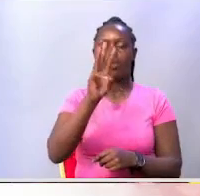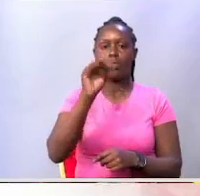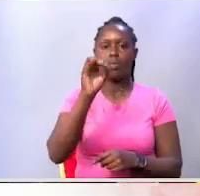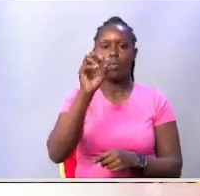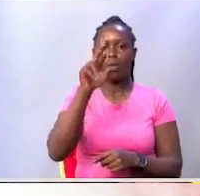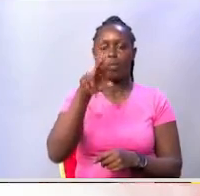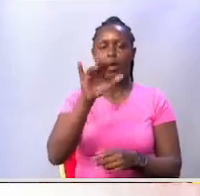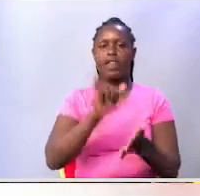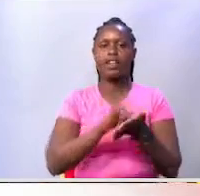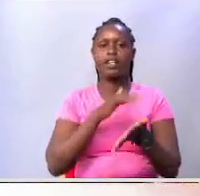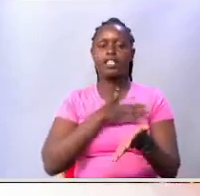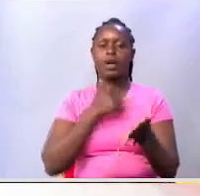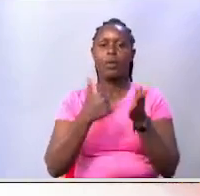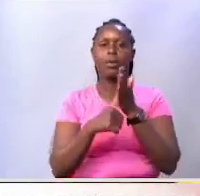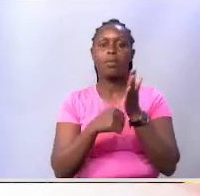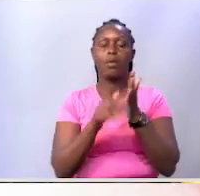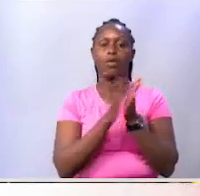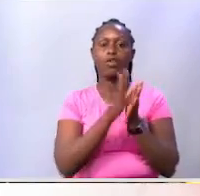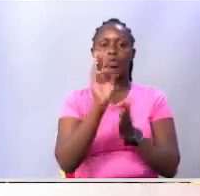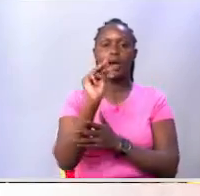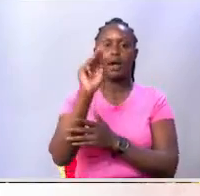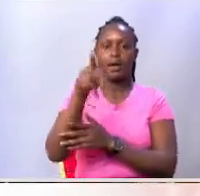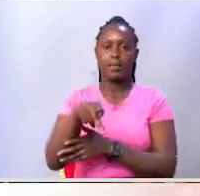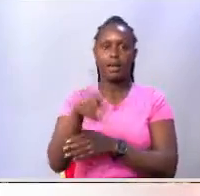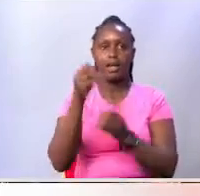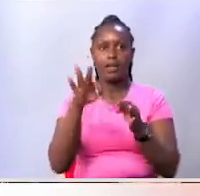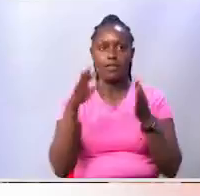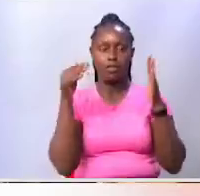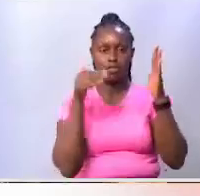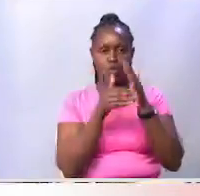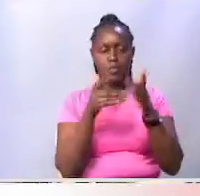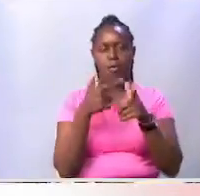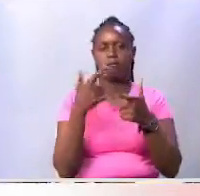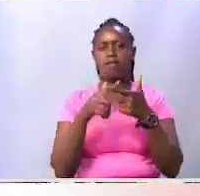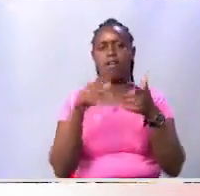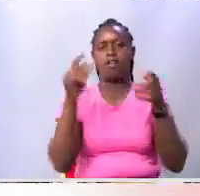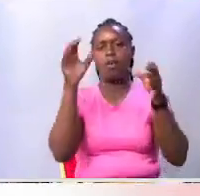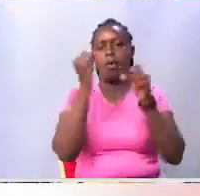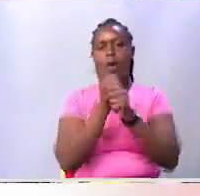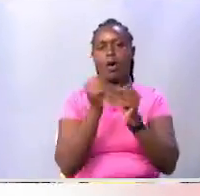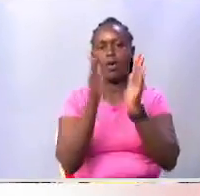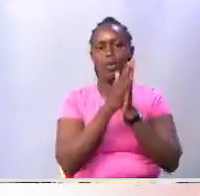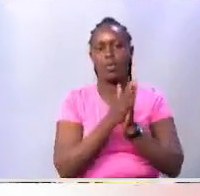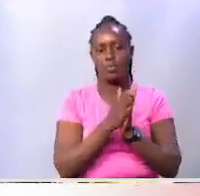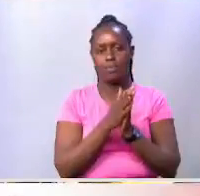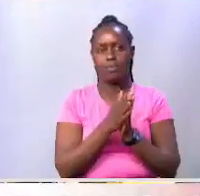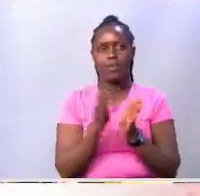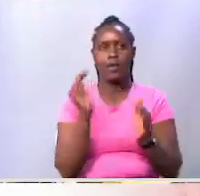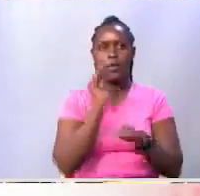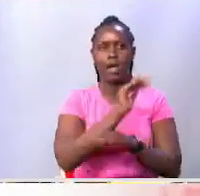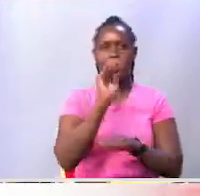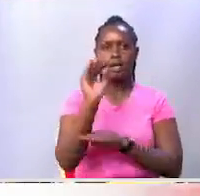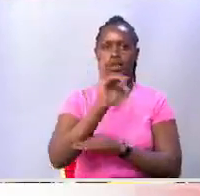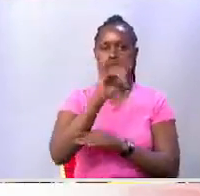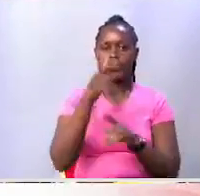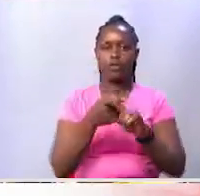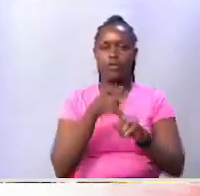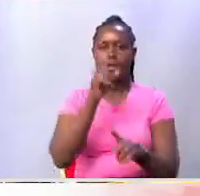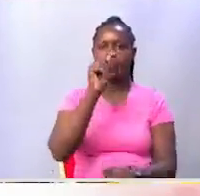shida yetu na huyo mbunge wenu. Akiwacha hiyo maneno tutasikizana. Ninawauliza watu wa